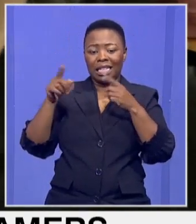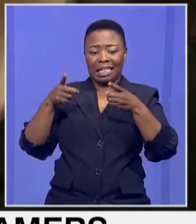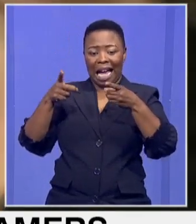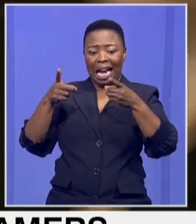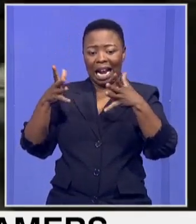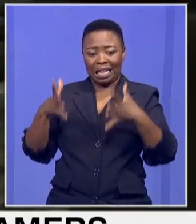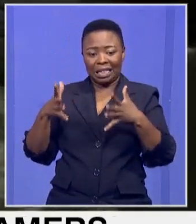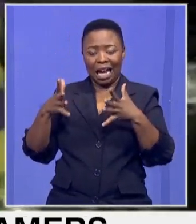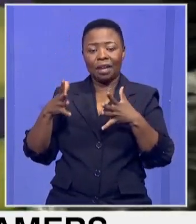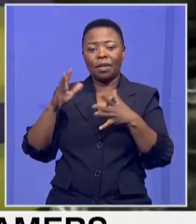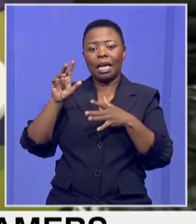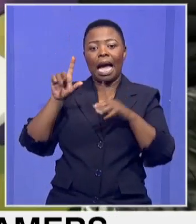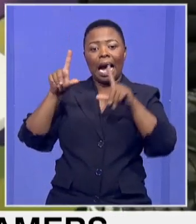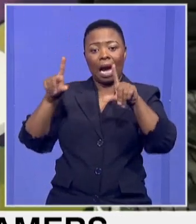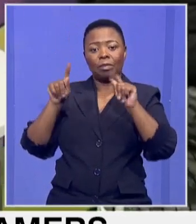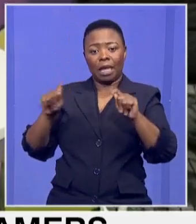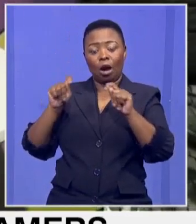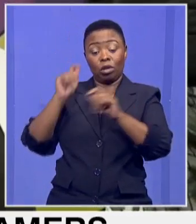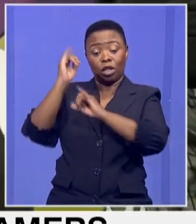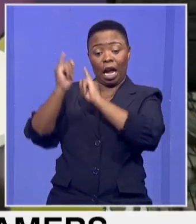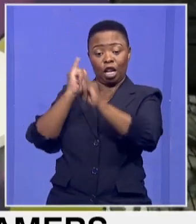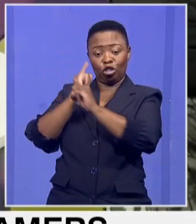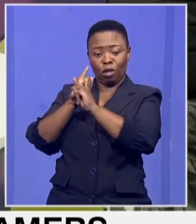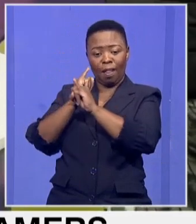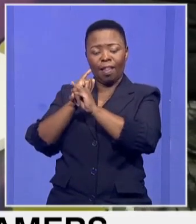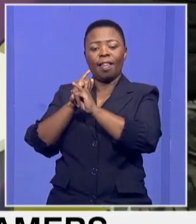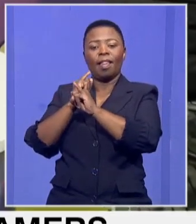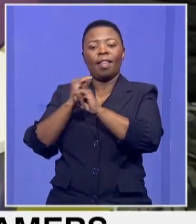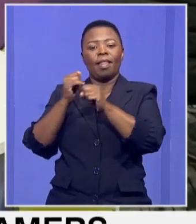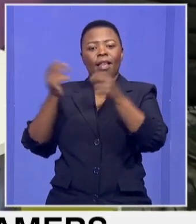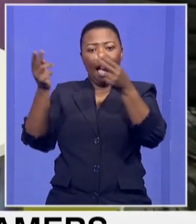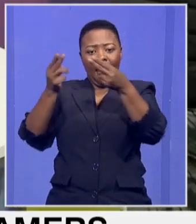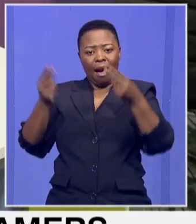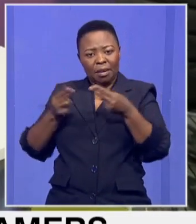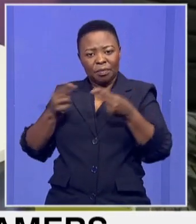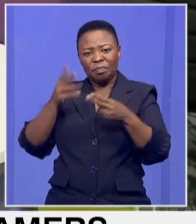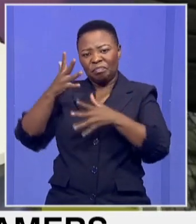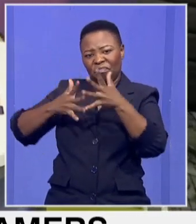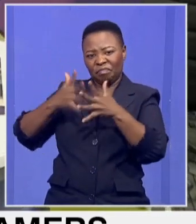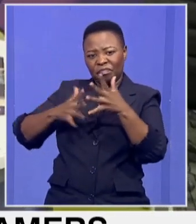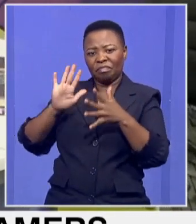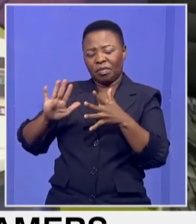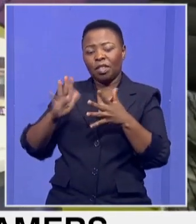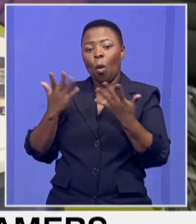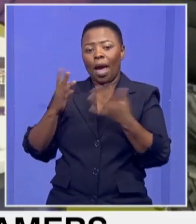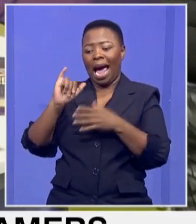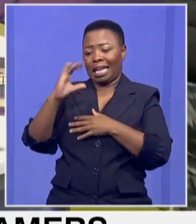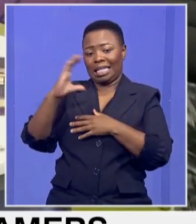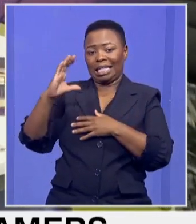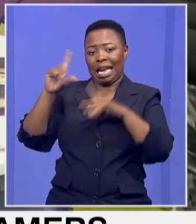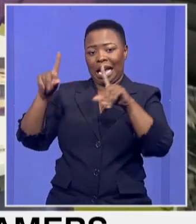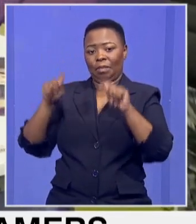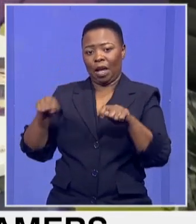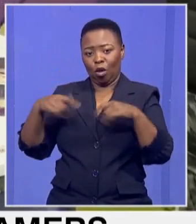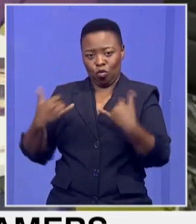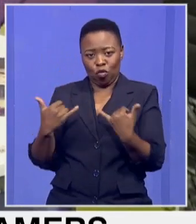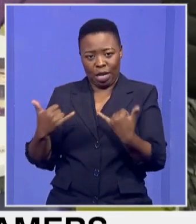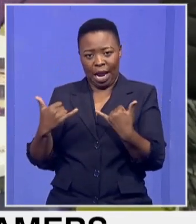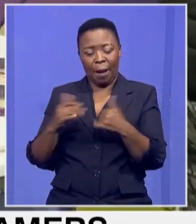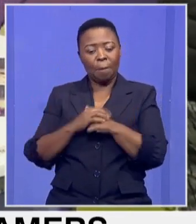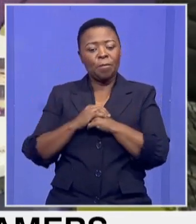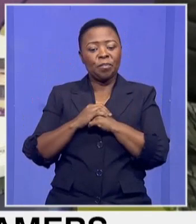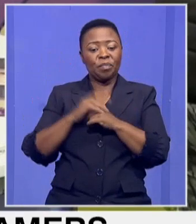of the Cape Town International Animation Festival. It's happening here at the Convention Centre in Cape Town today on the